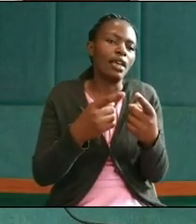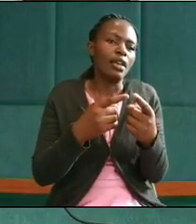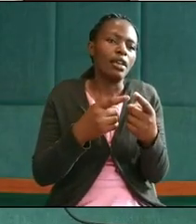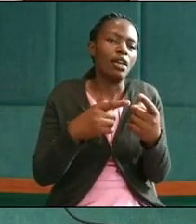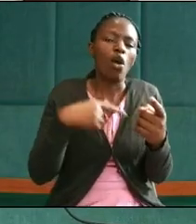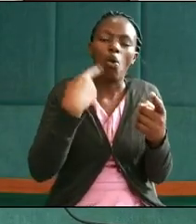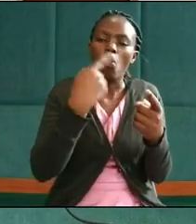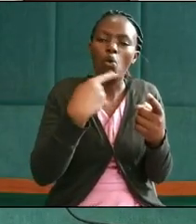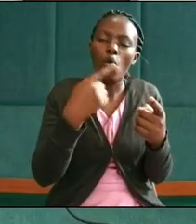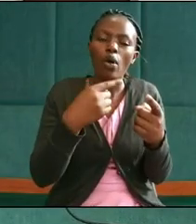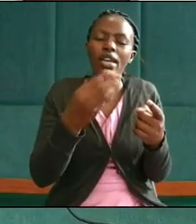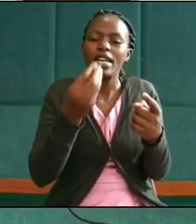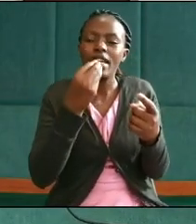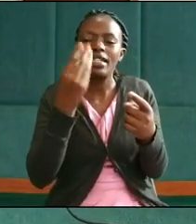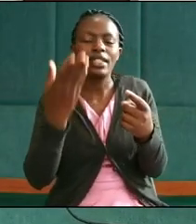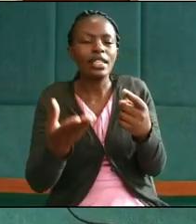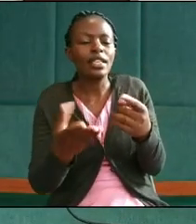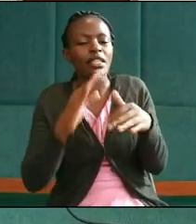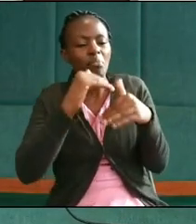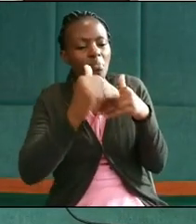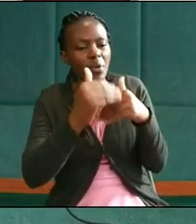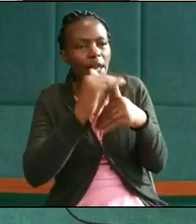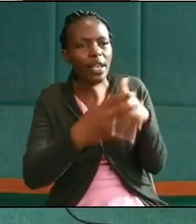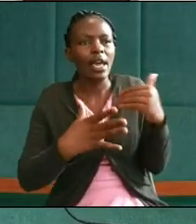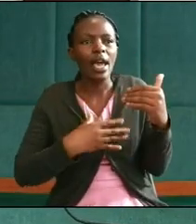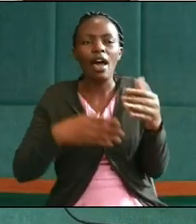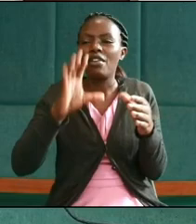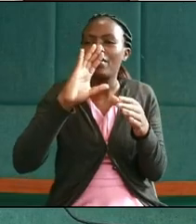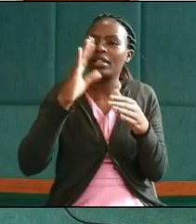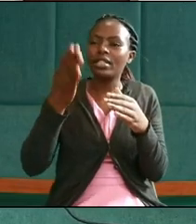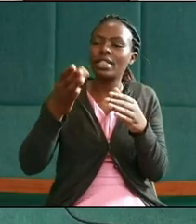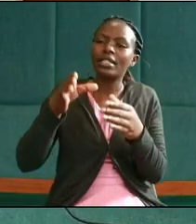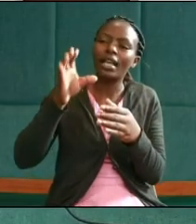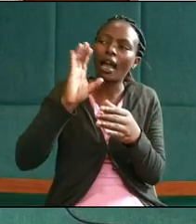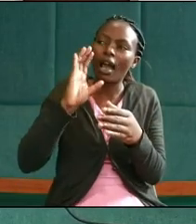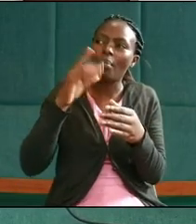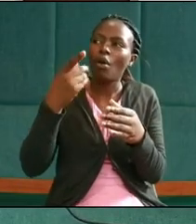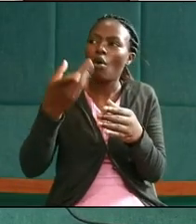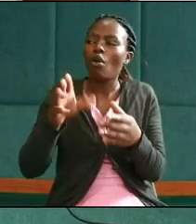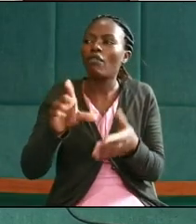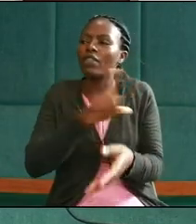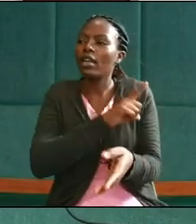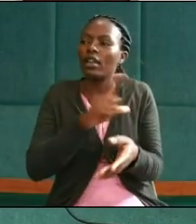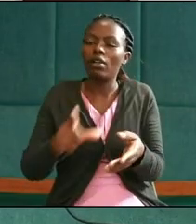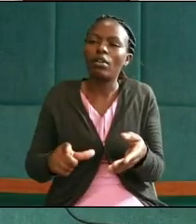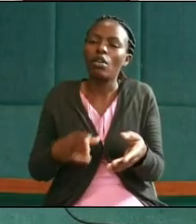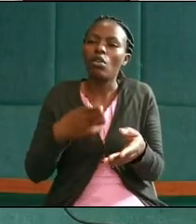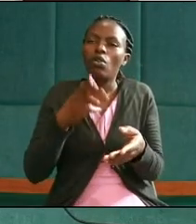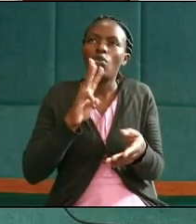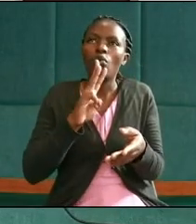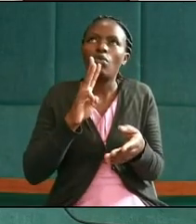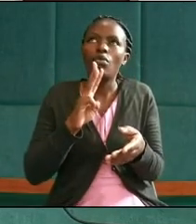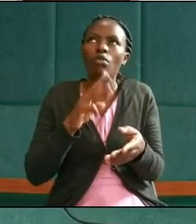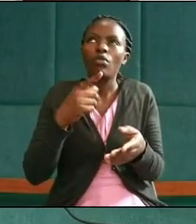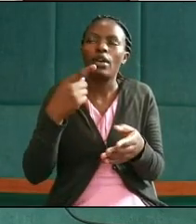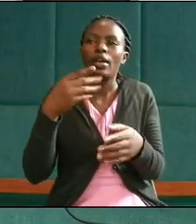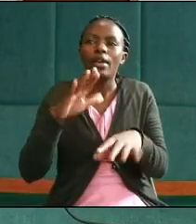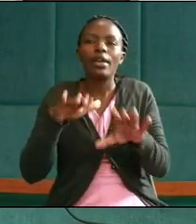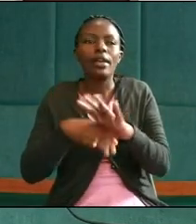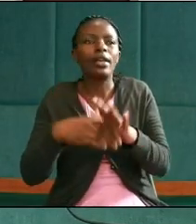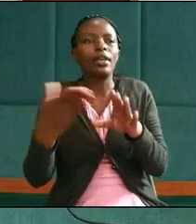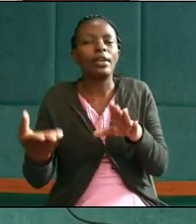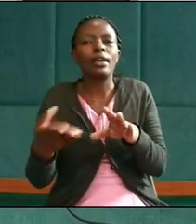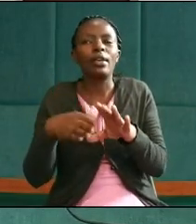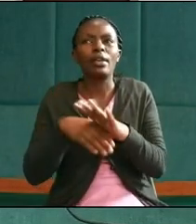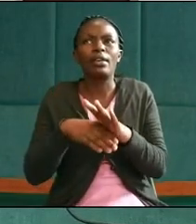eats this bread or drinks this cup of the Lord in an unworthy manner will be guilty of the body and the blood of